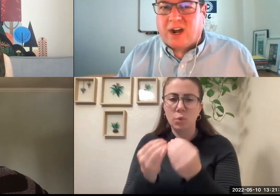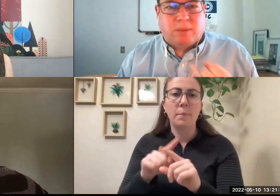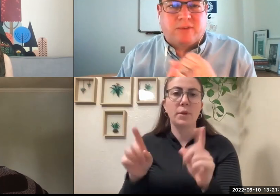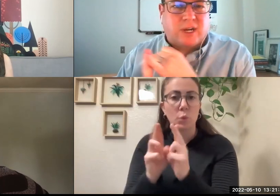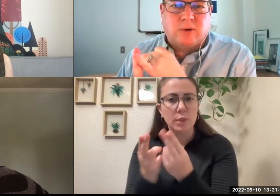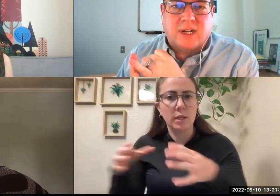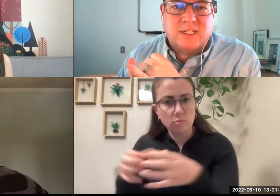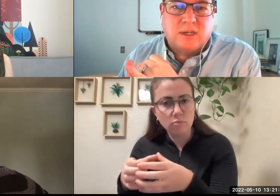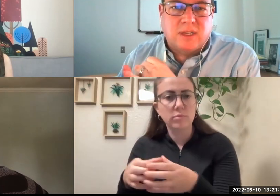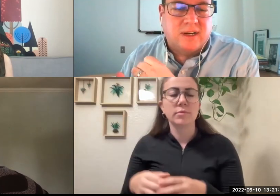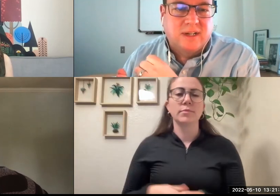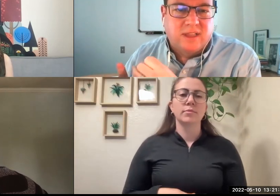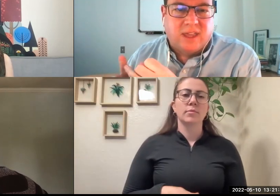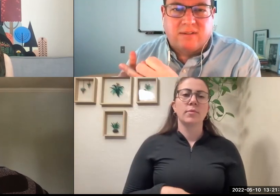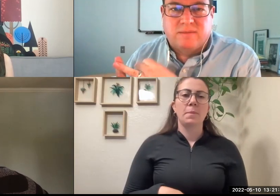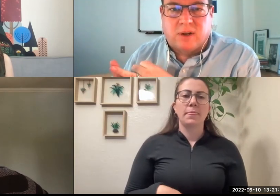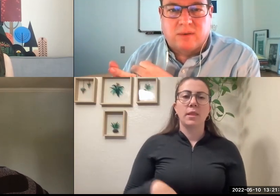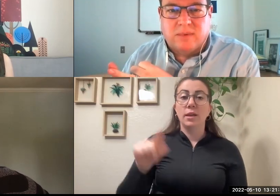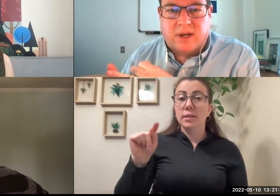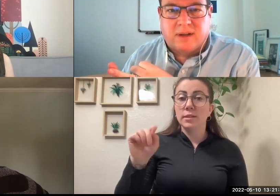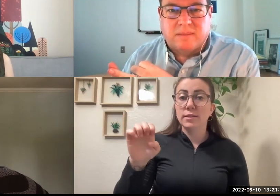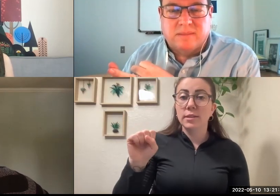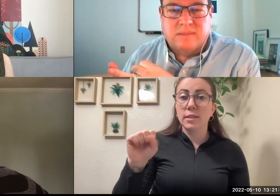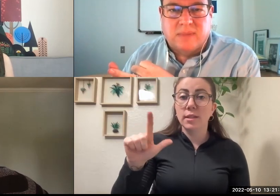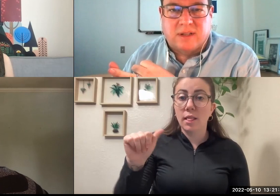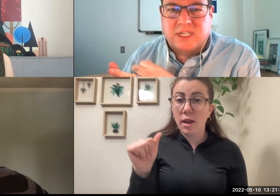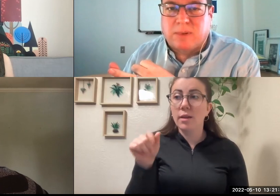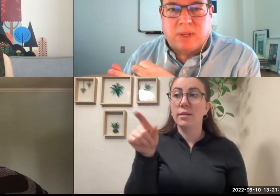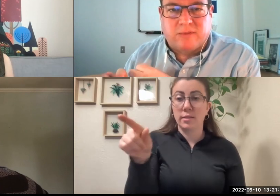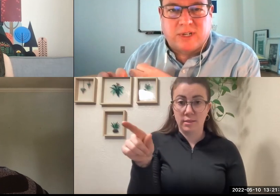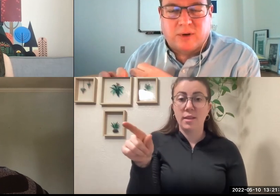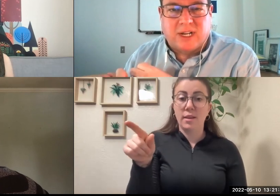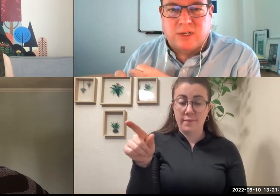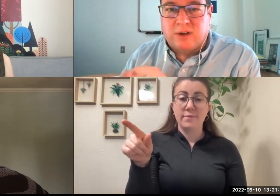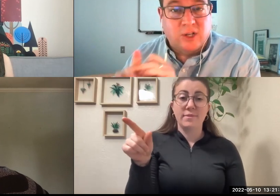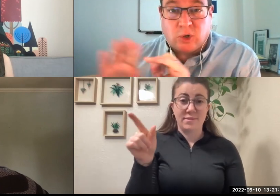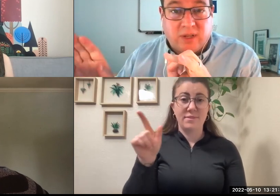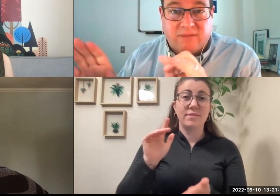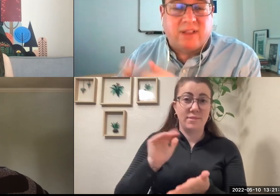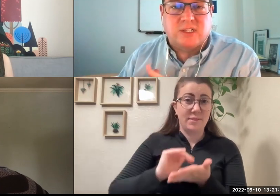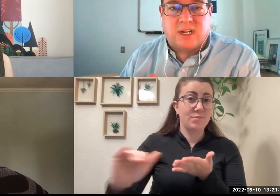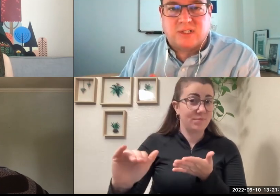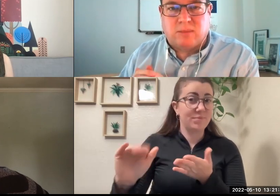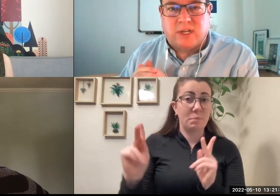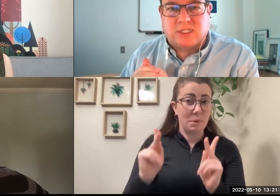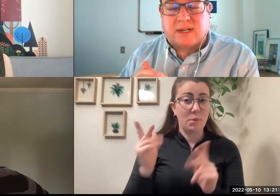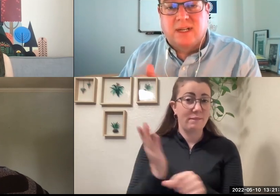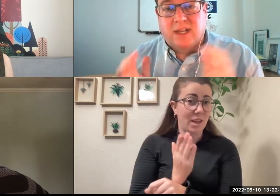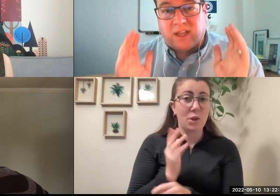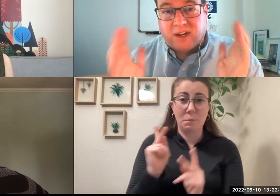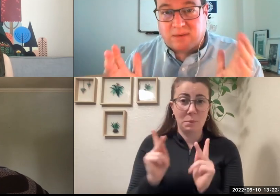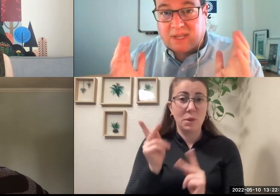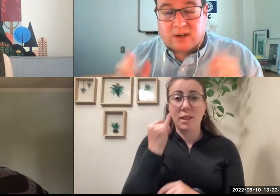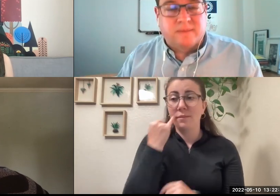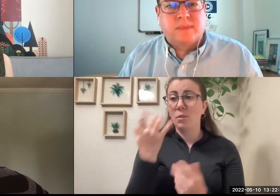Tesla's fired people for trying to organize a union there. They've, you know, disciplined people for trying to organize a union, totally in violation of the National Labor Relations Act.